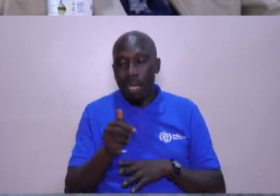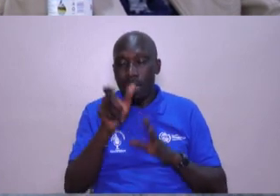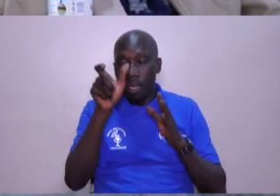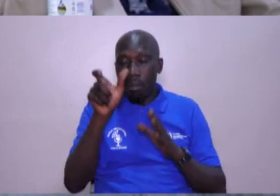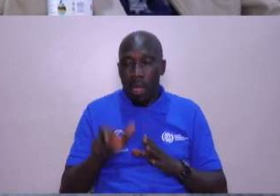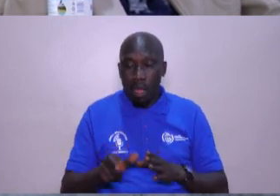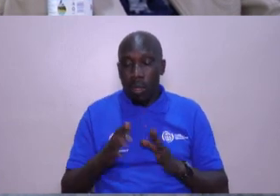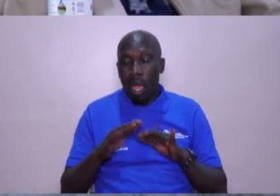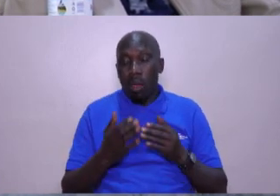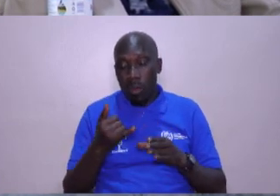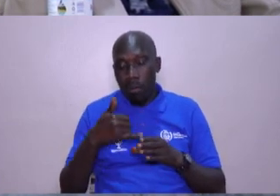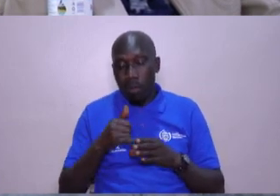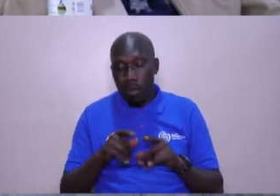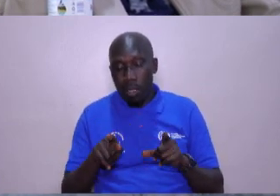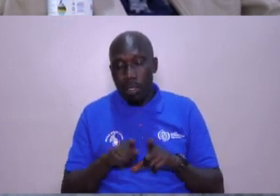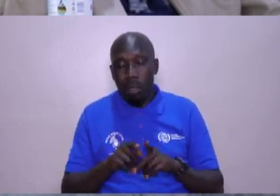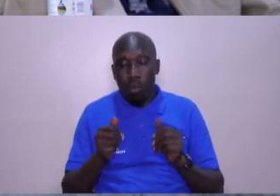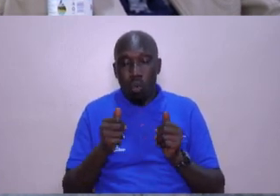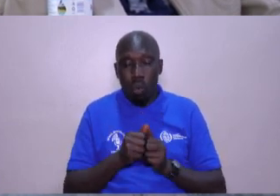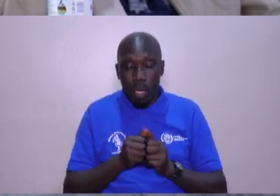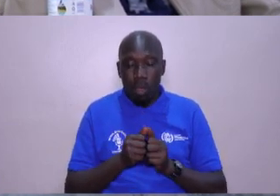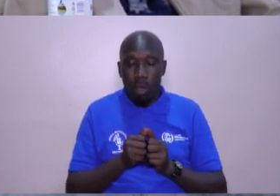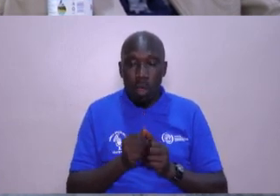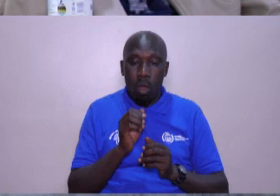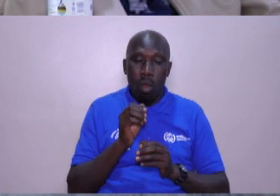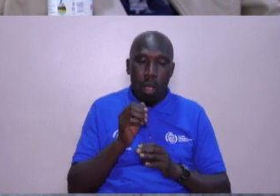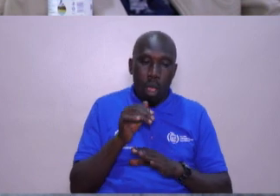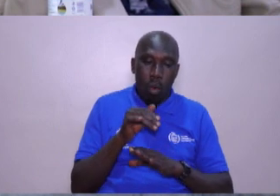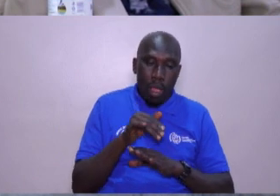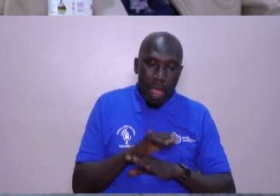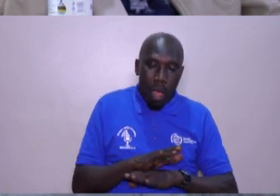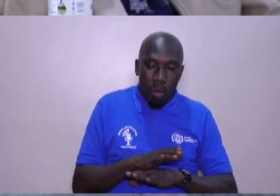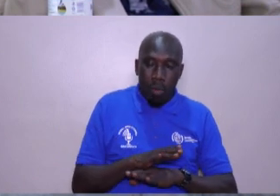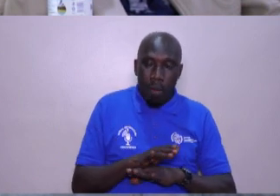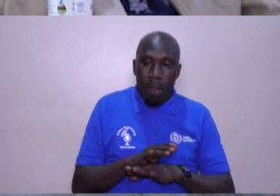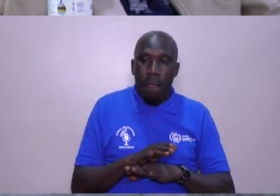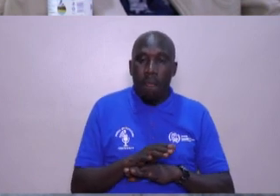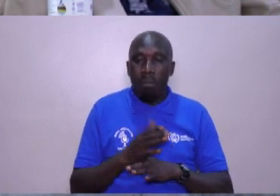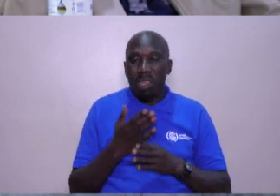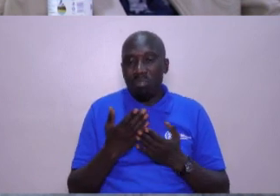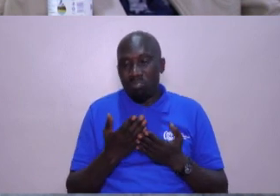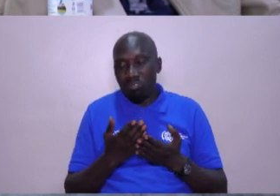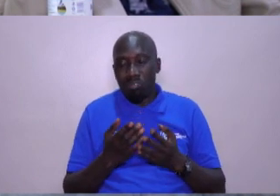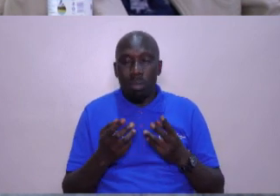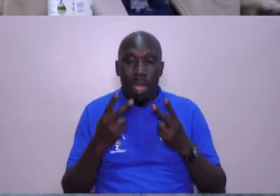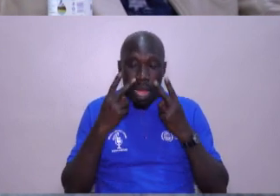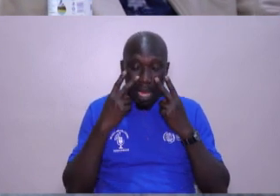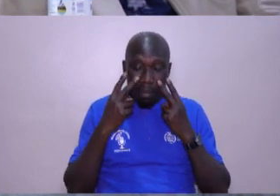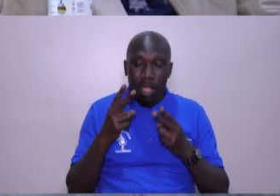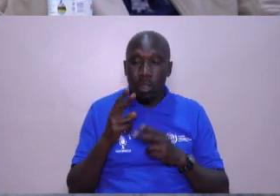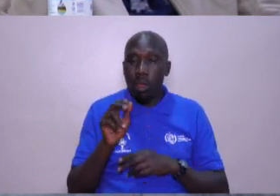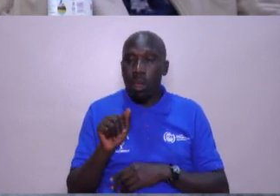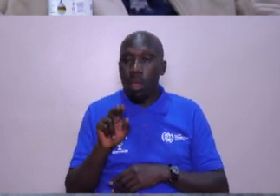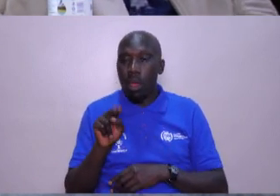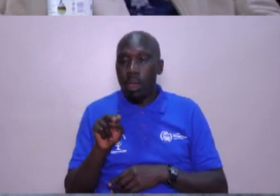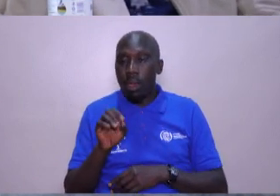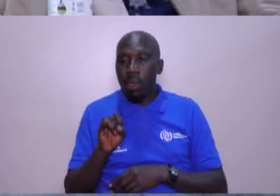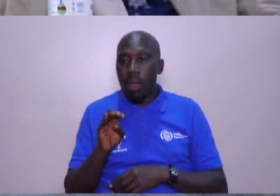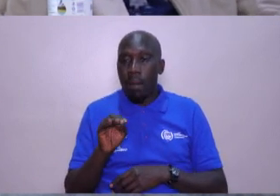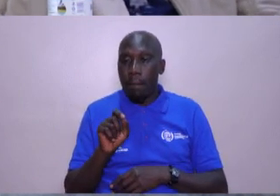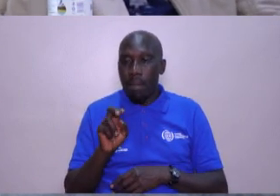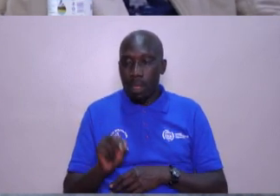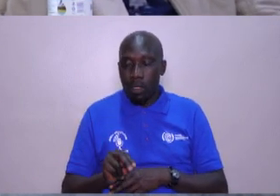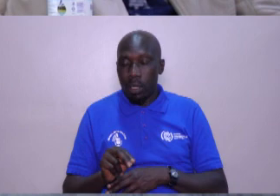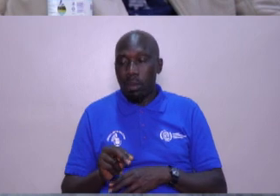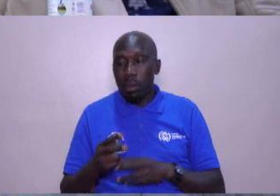them? With an animation. Should we go the descriptive way? That if you know you are able to see